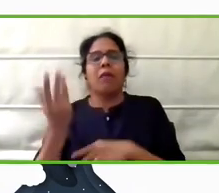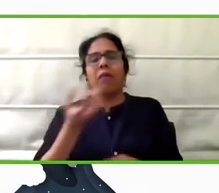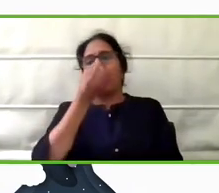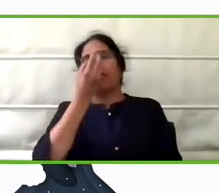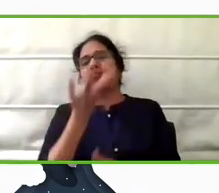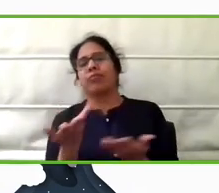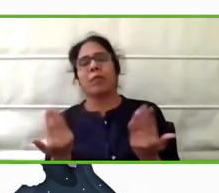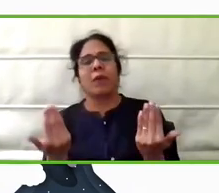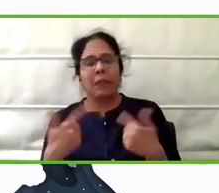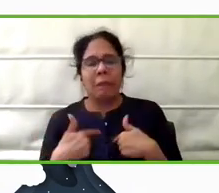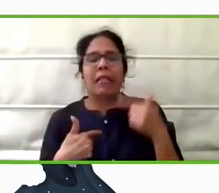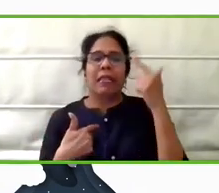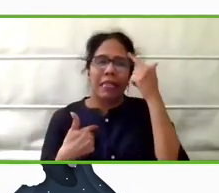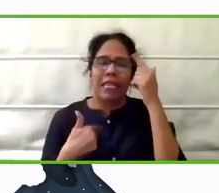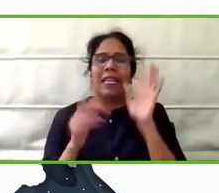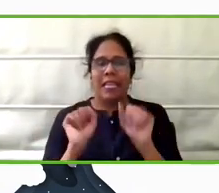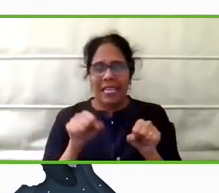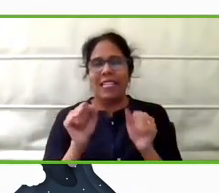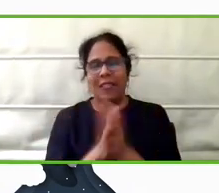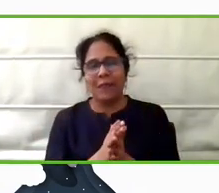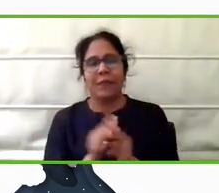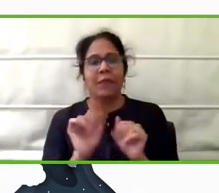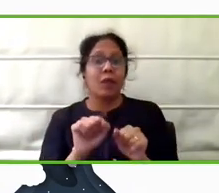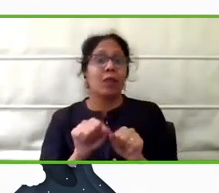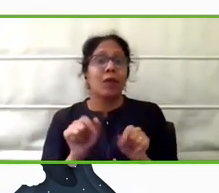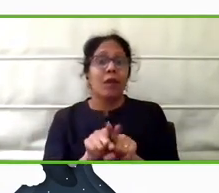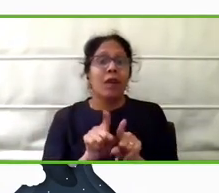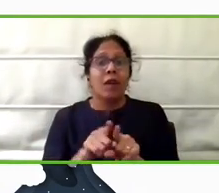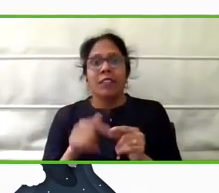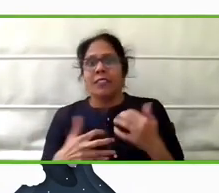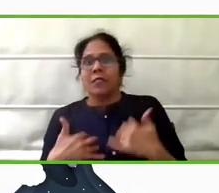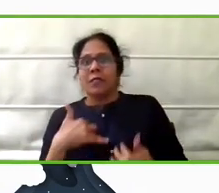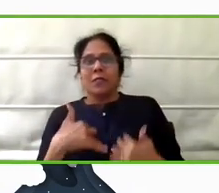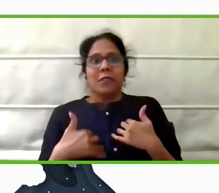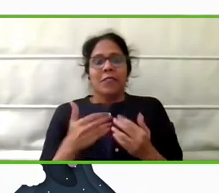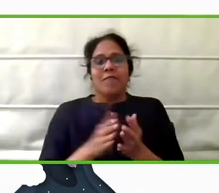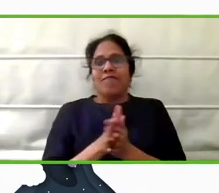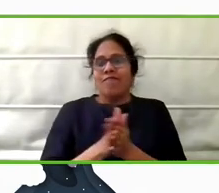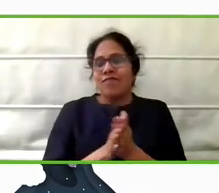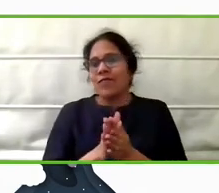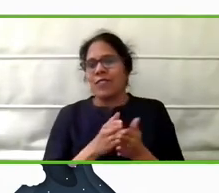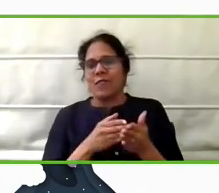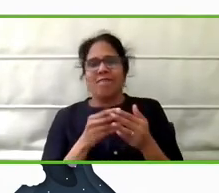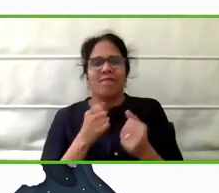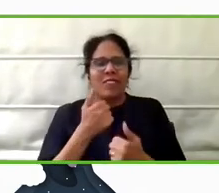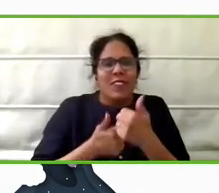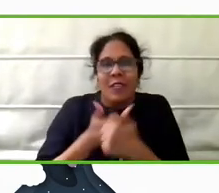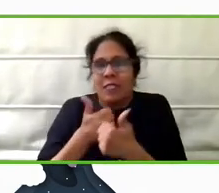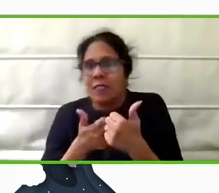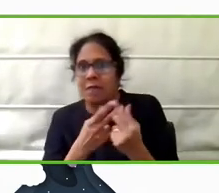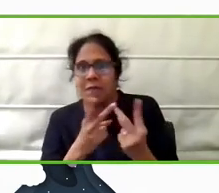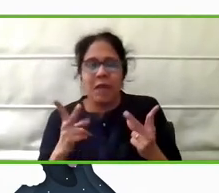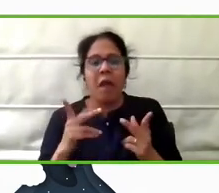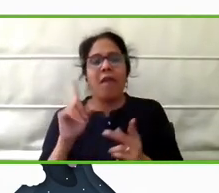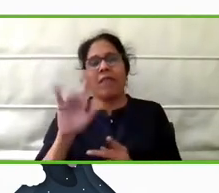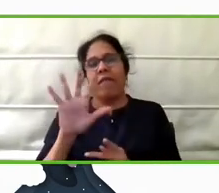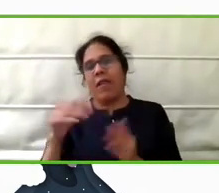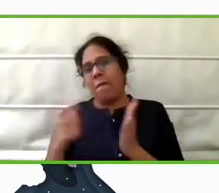But look, it's been an exciting, interesting, challenging 15 months, but I also